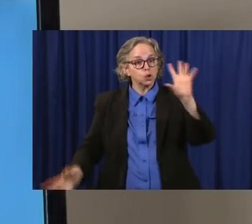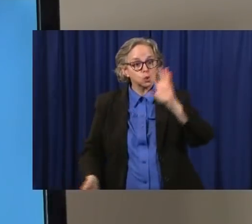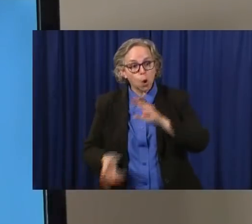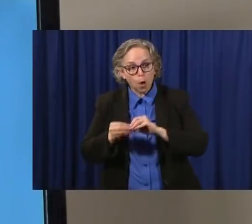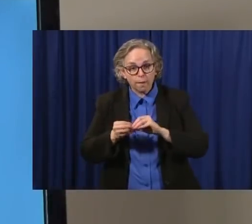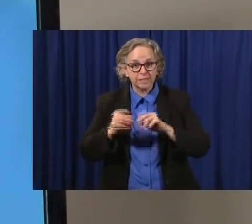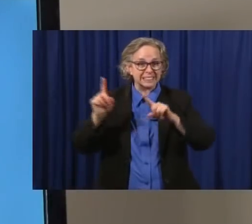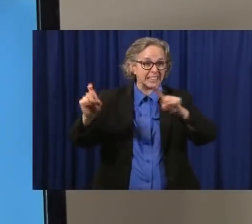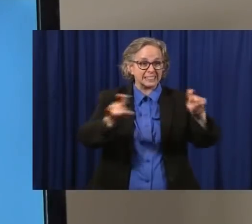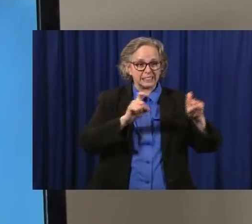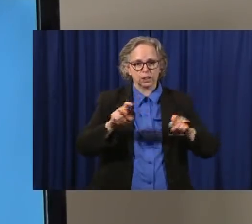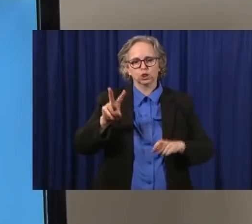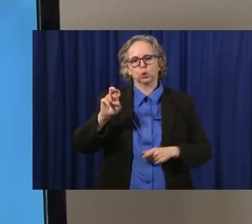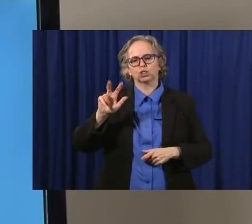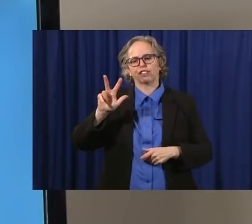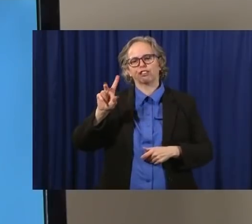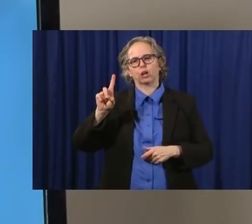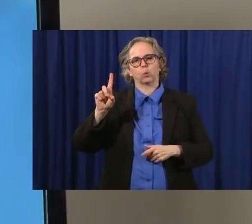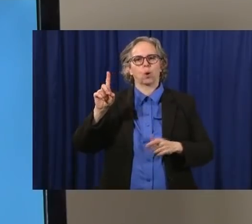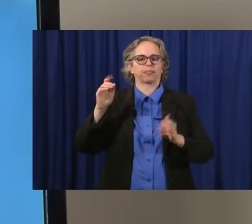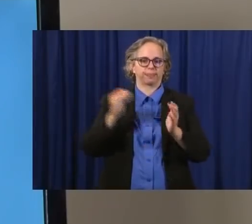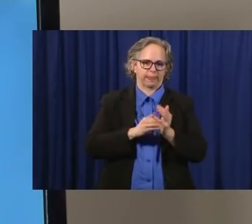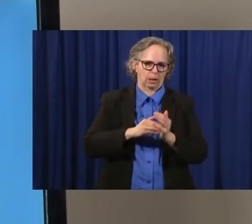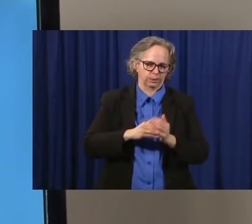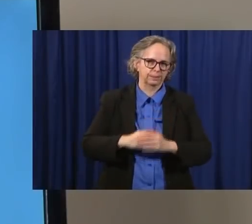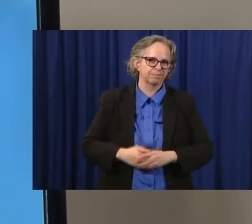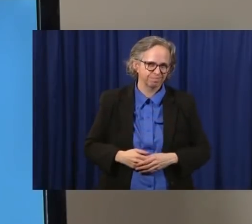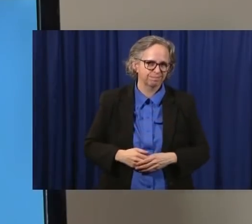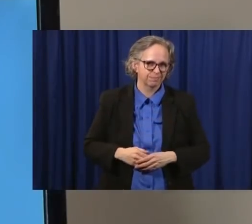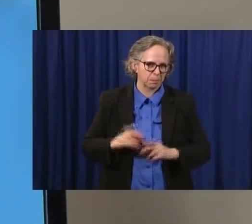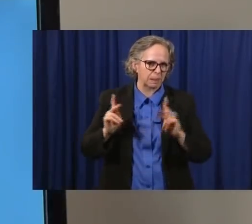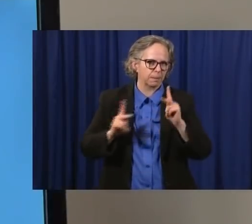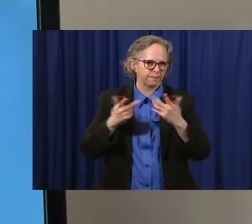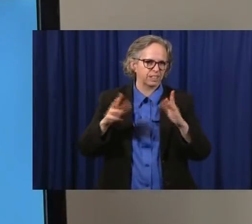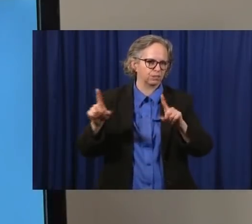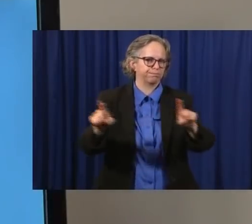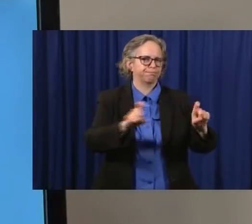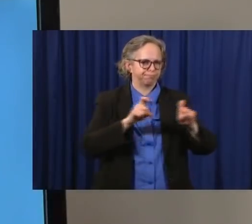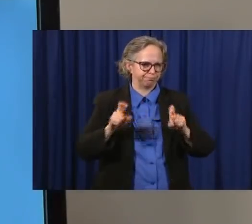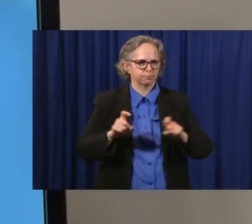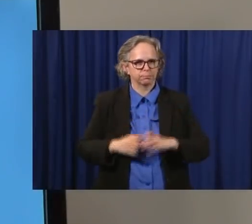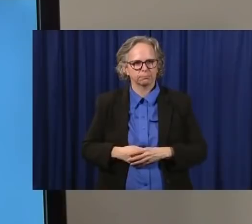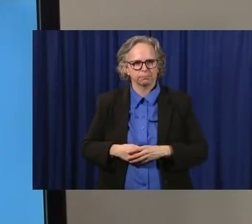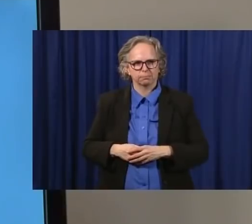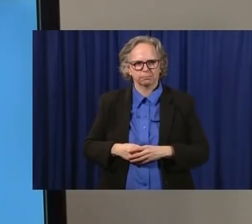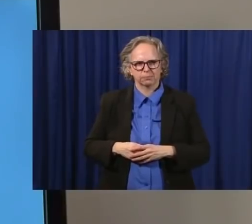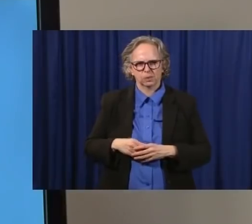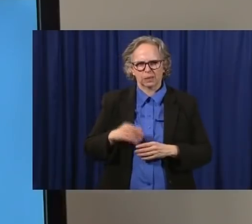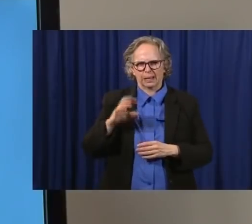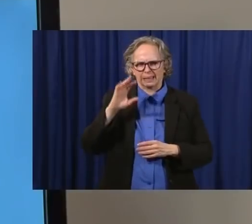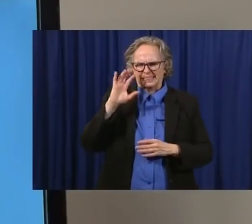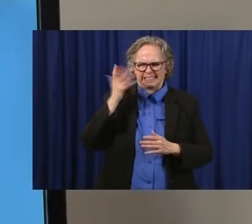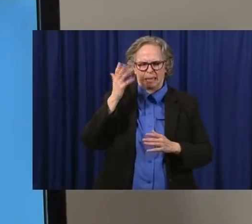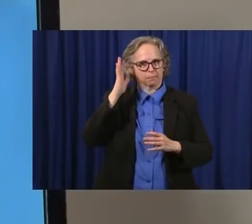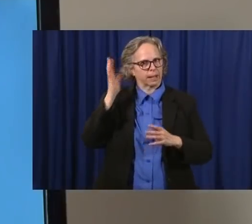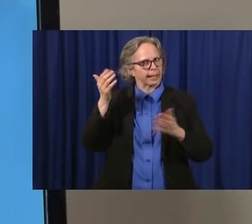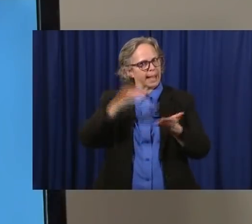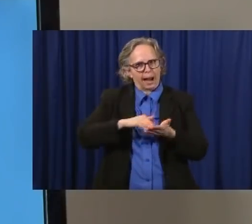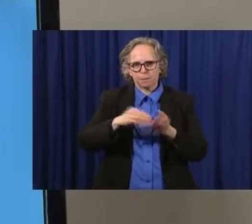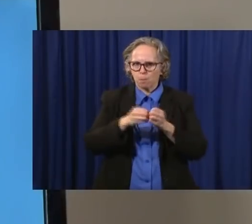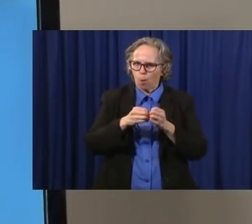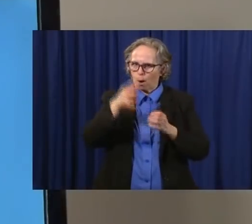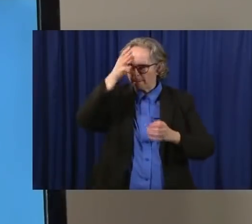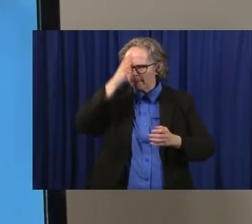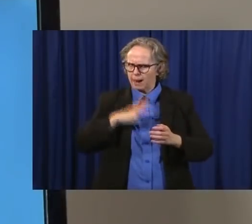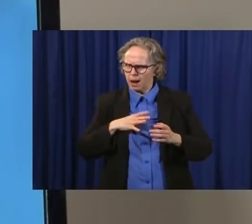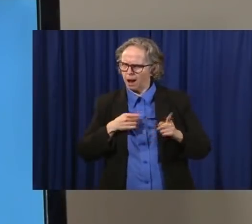and above. Still seeing this this disparity a little bit more toward cases being diagnosed as male.